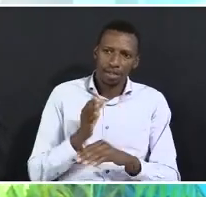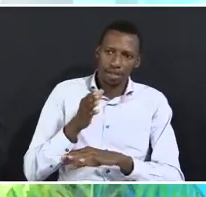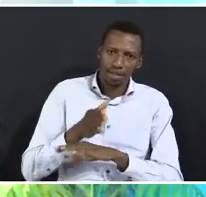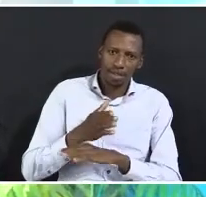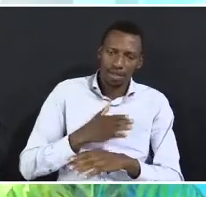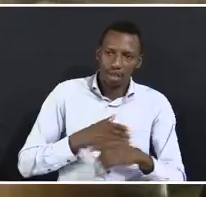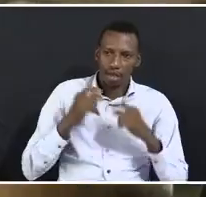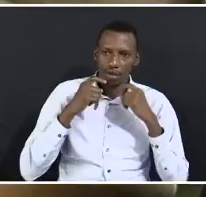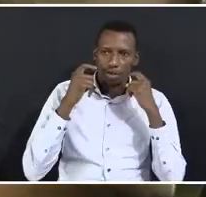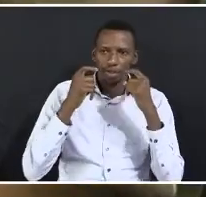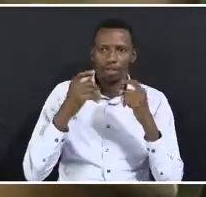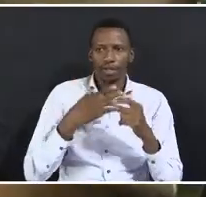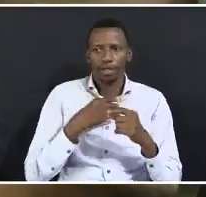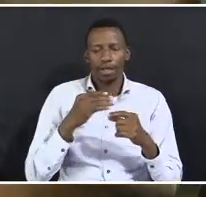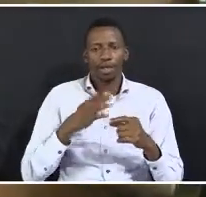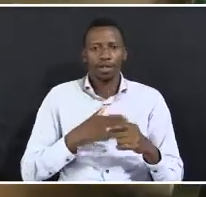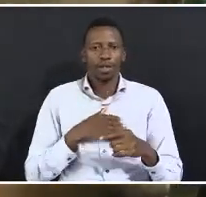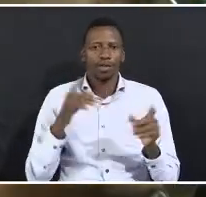under